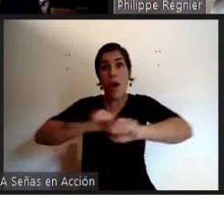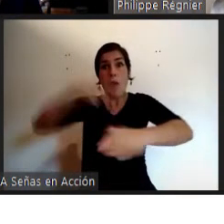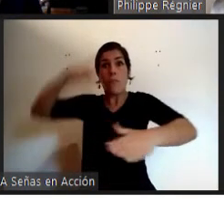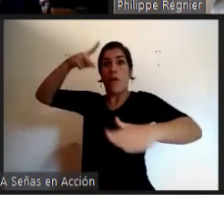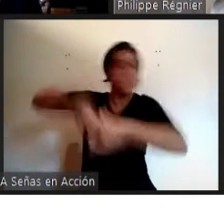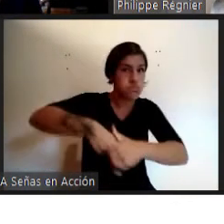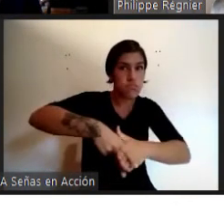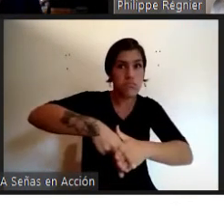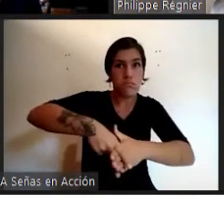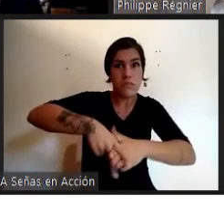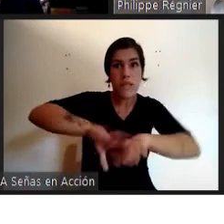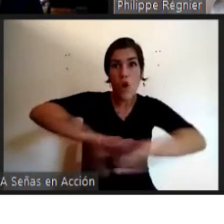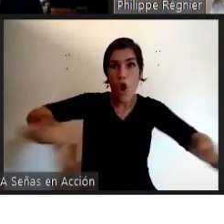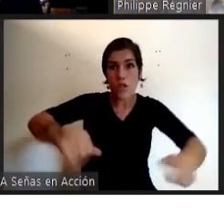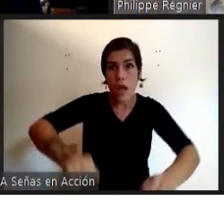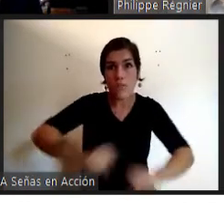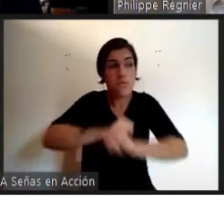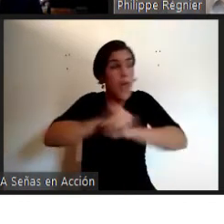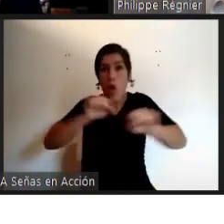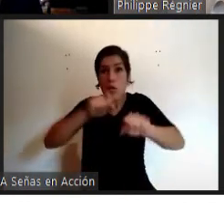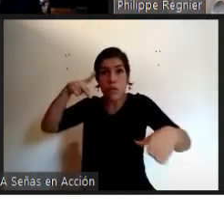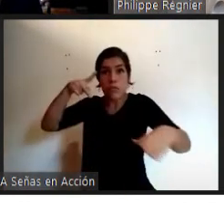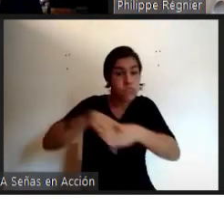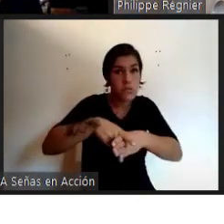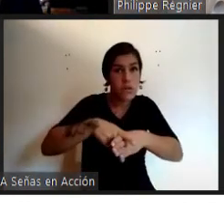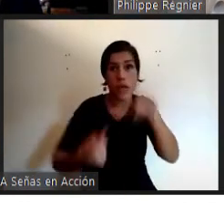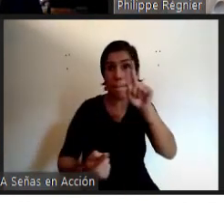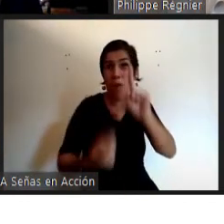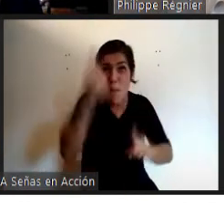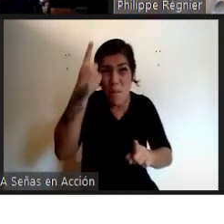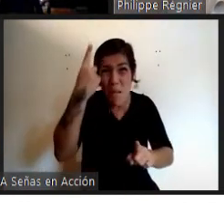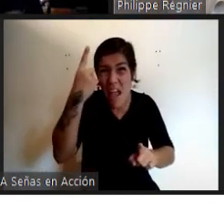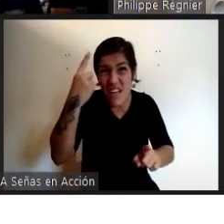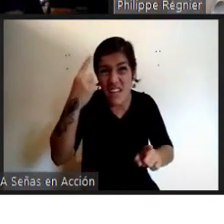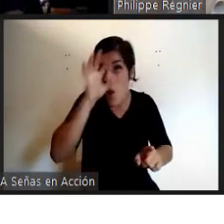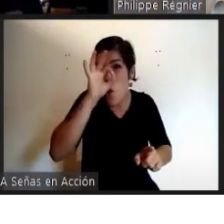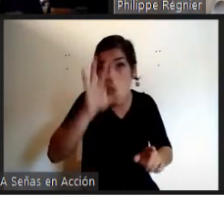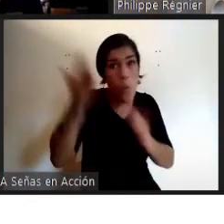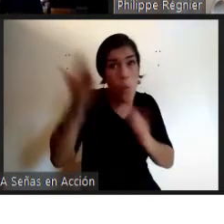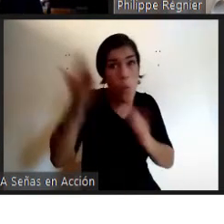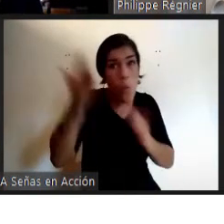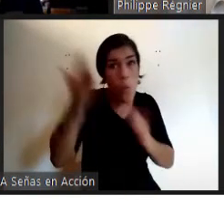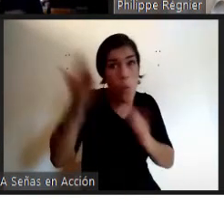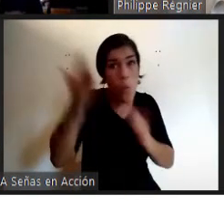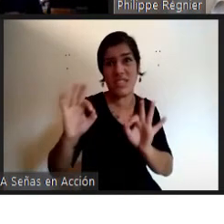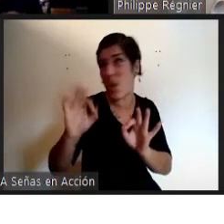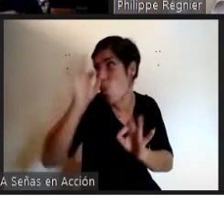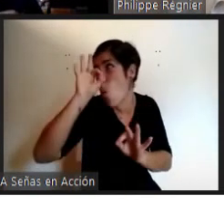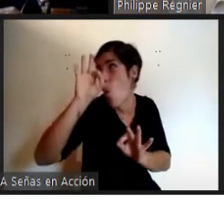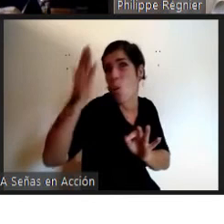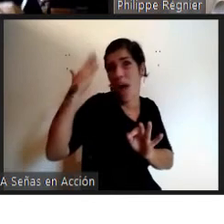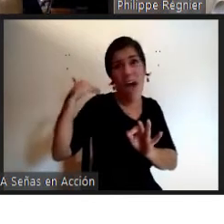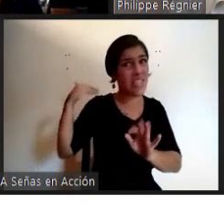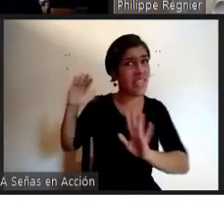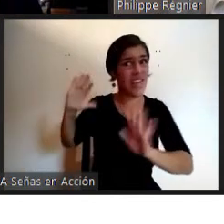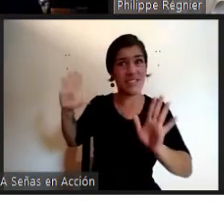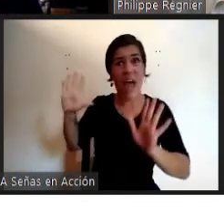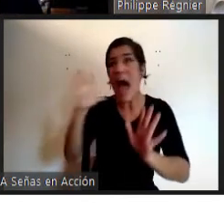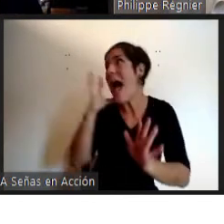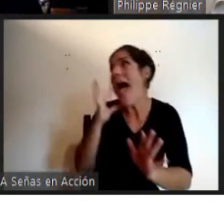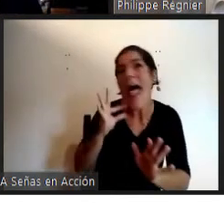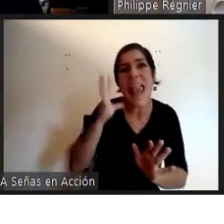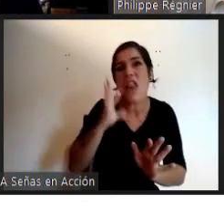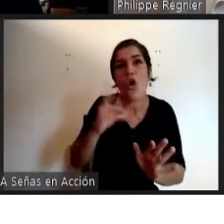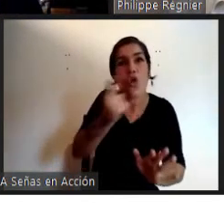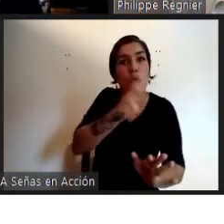that is unheard of or unpublished, and it wouldn't be exaggerated on our part to call it